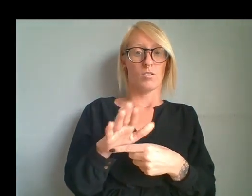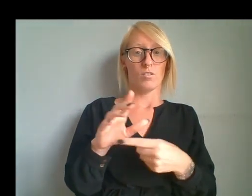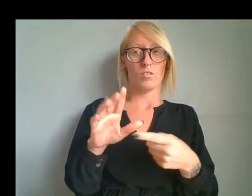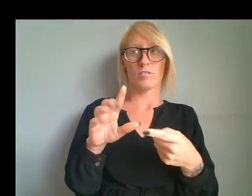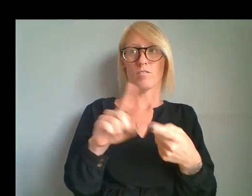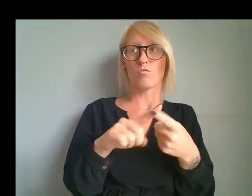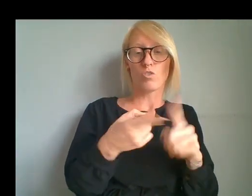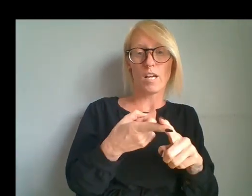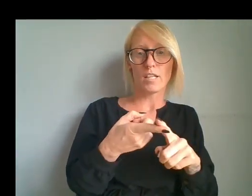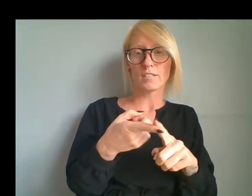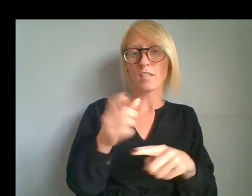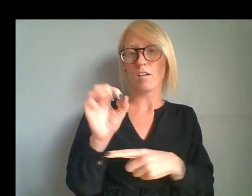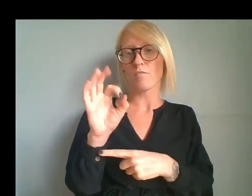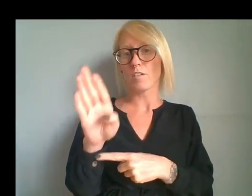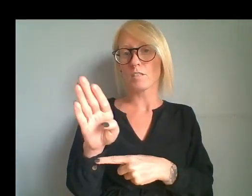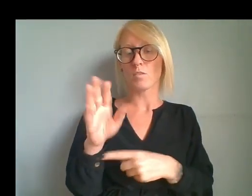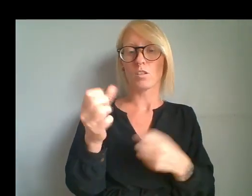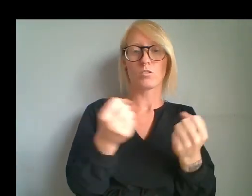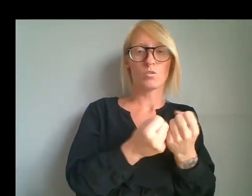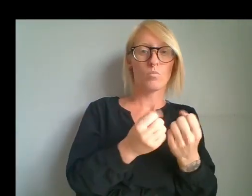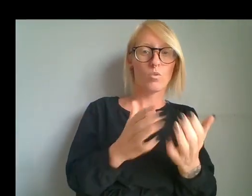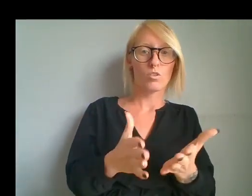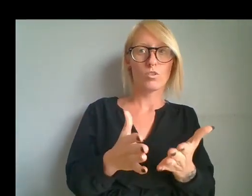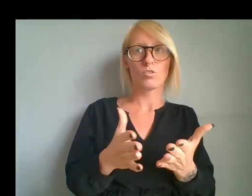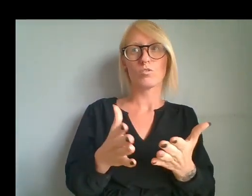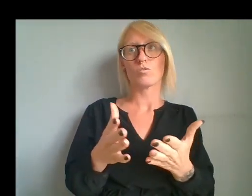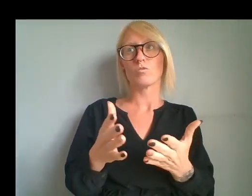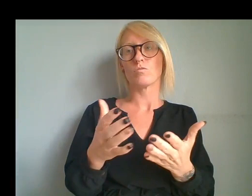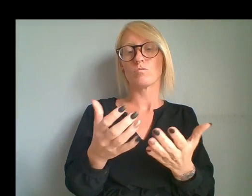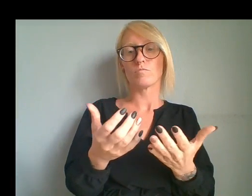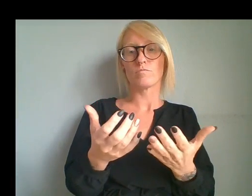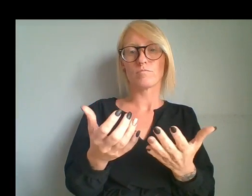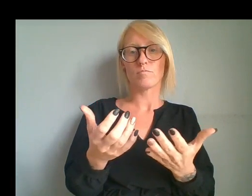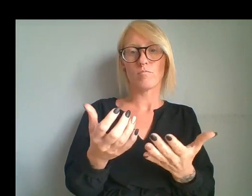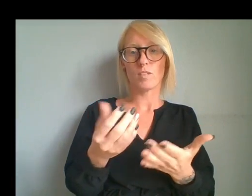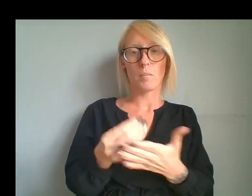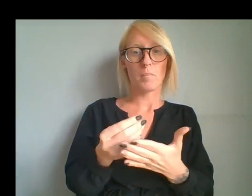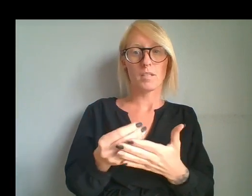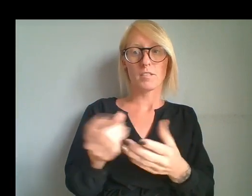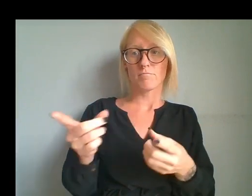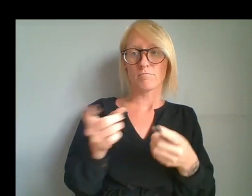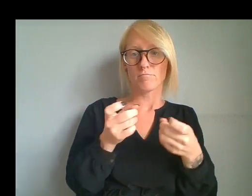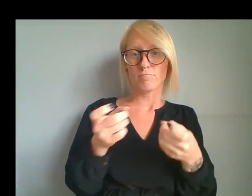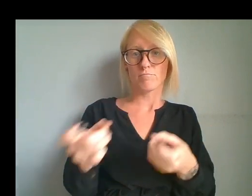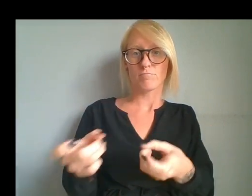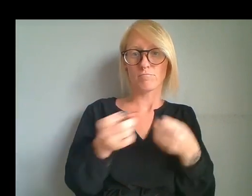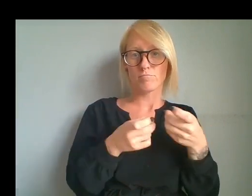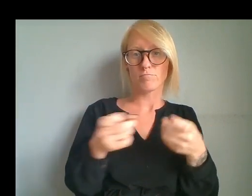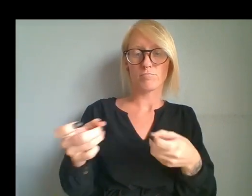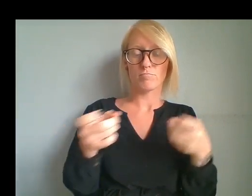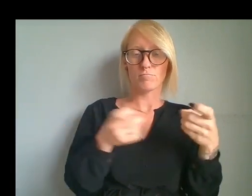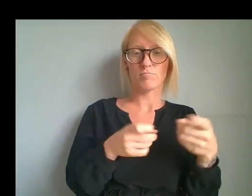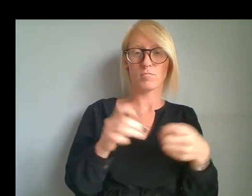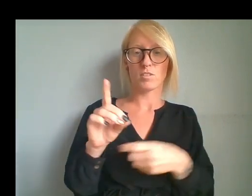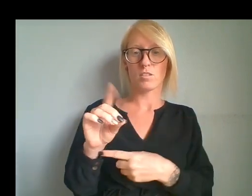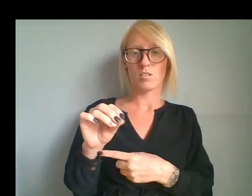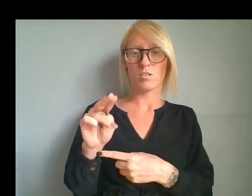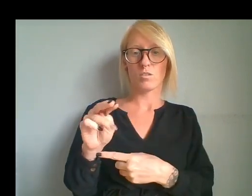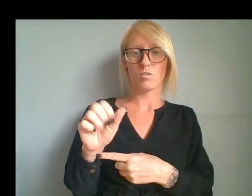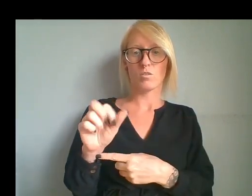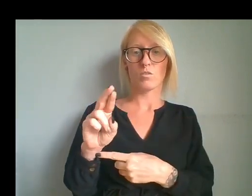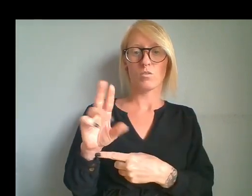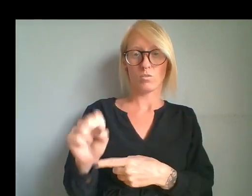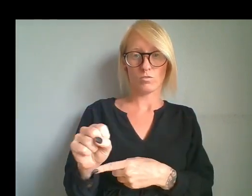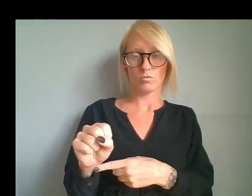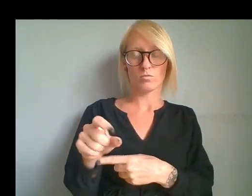primary donors, prospects, you know, who's on Facebook that you want to talk to? You might want to consider getting on board. Can you